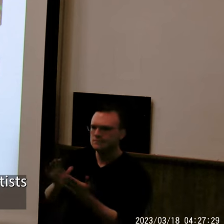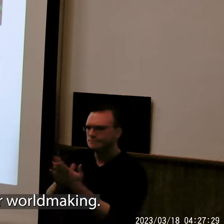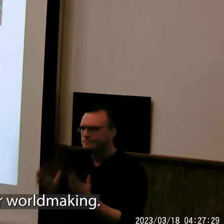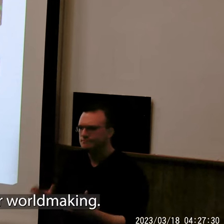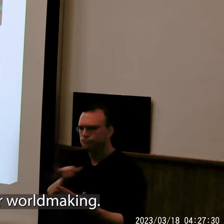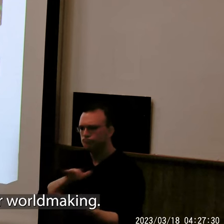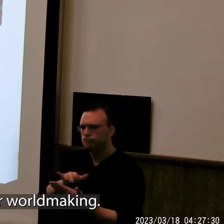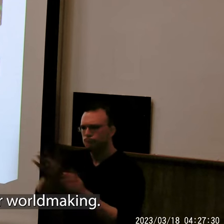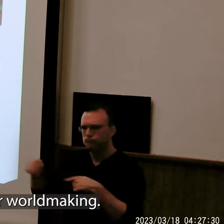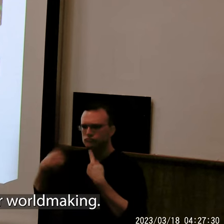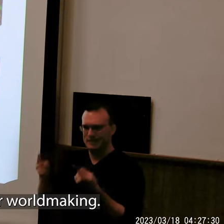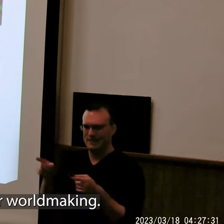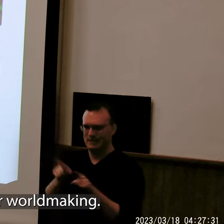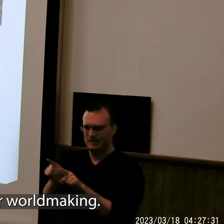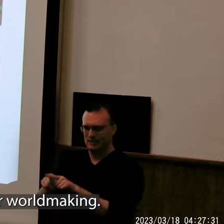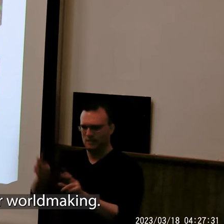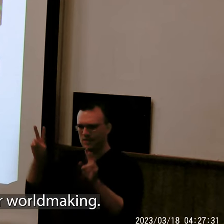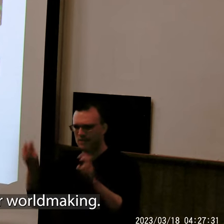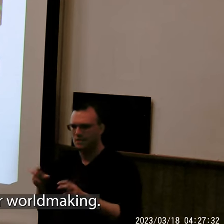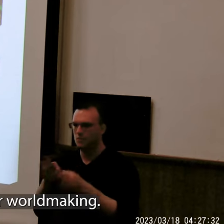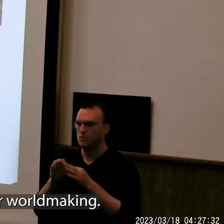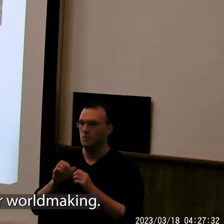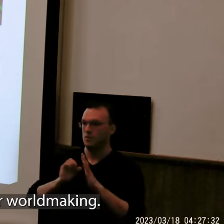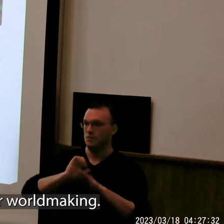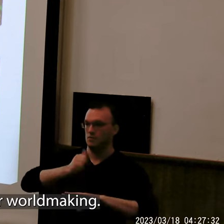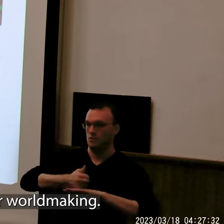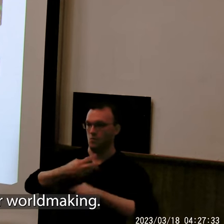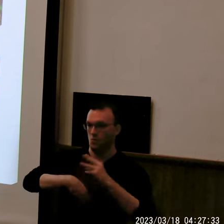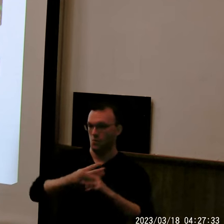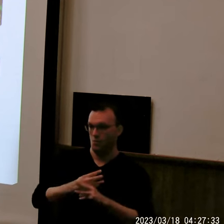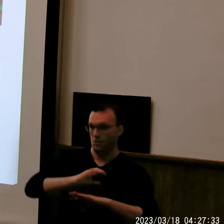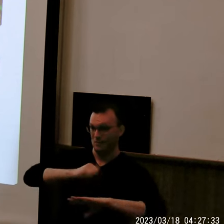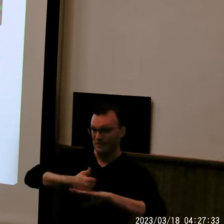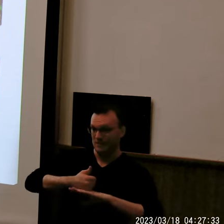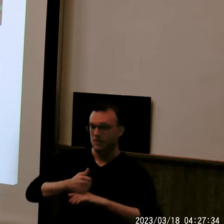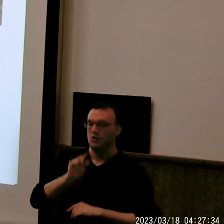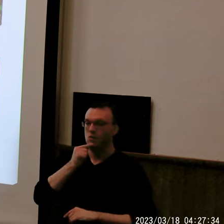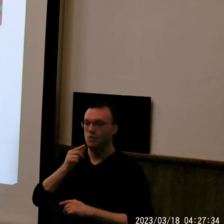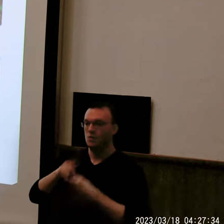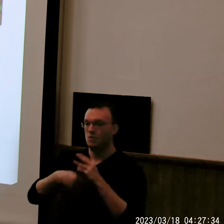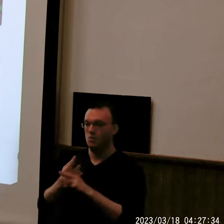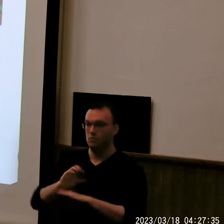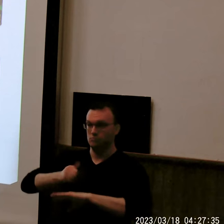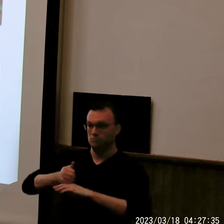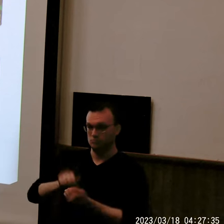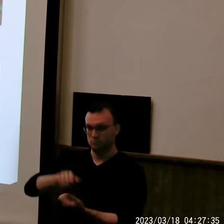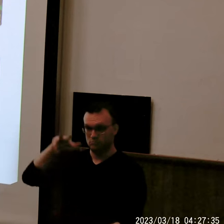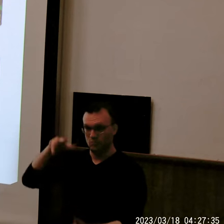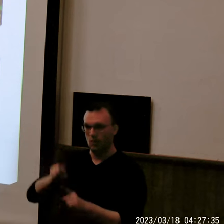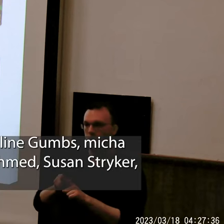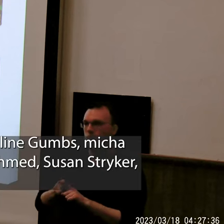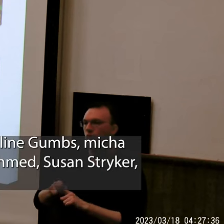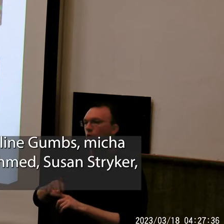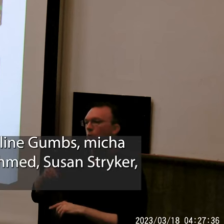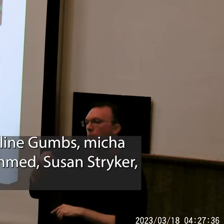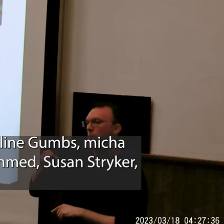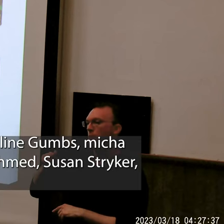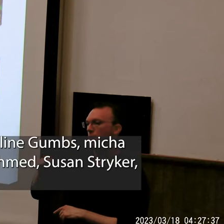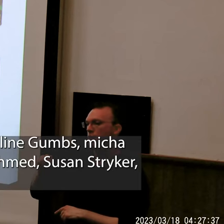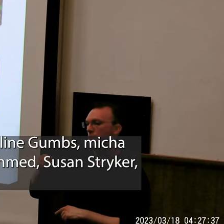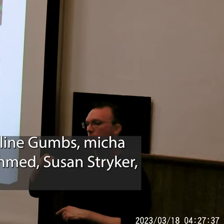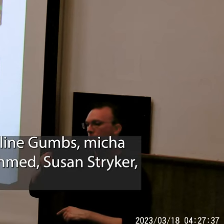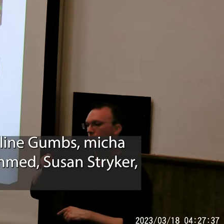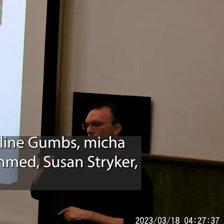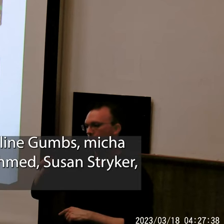already explored related themes of queer world building, queer world making, and the radical potential of the post-apocalypse. So some of these